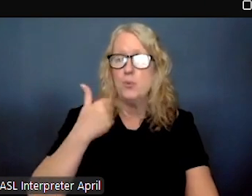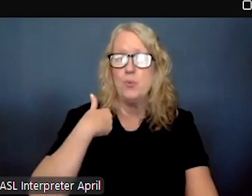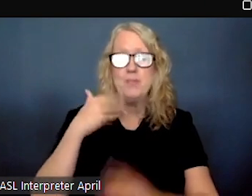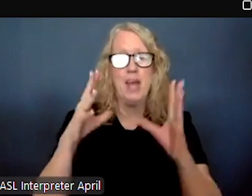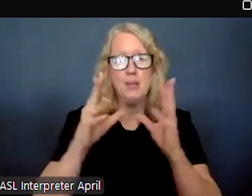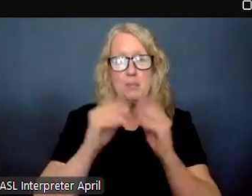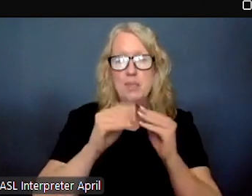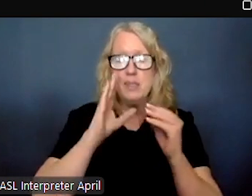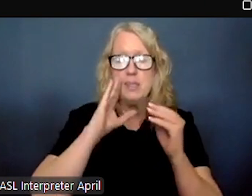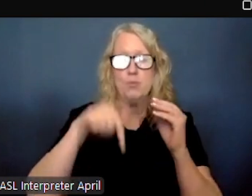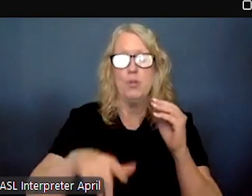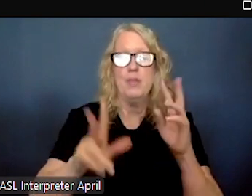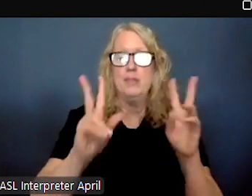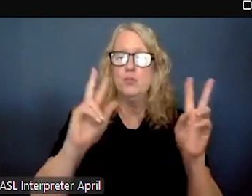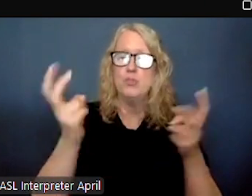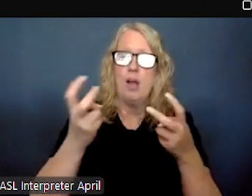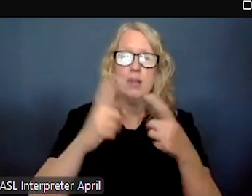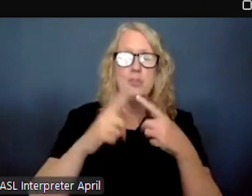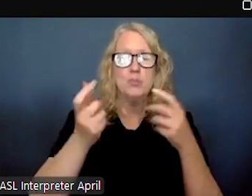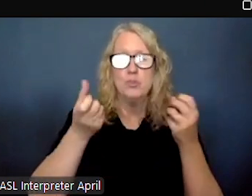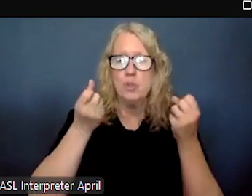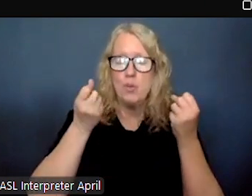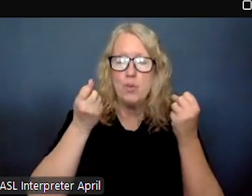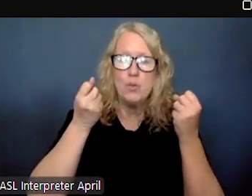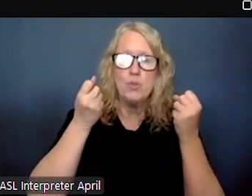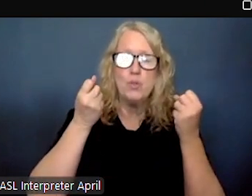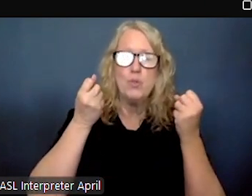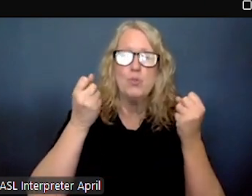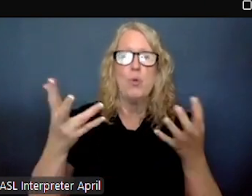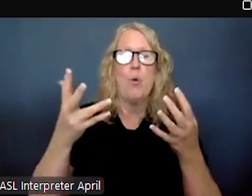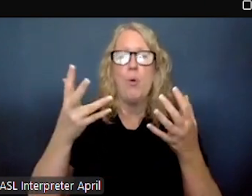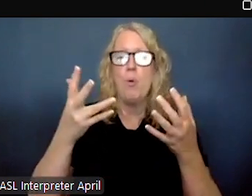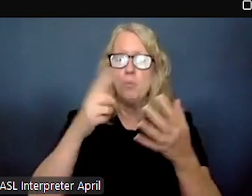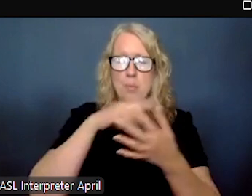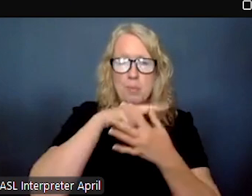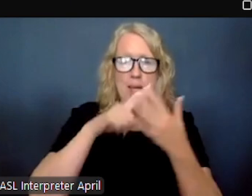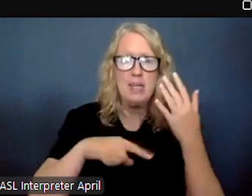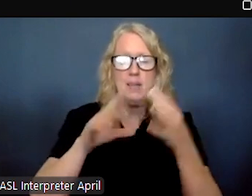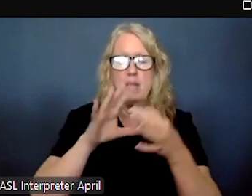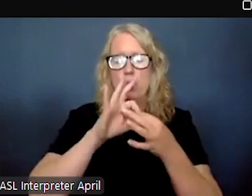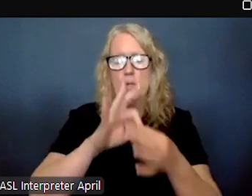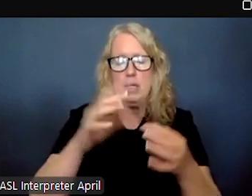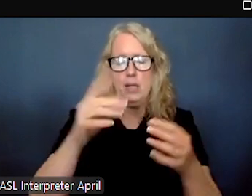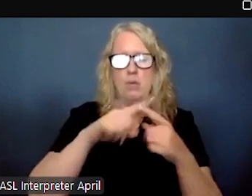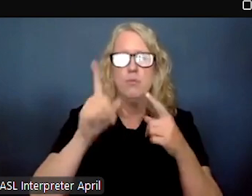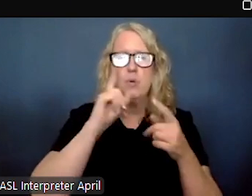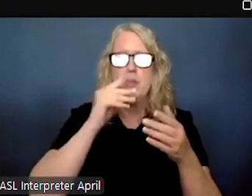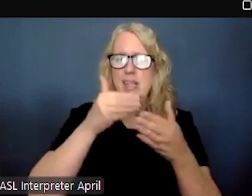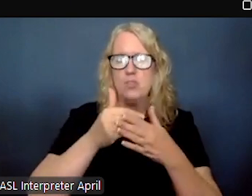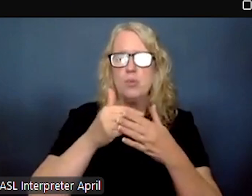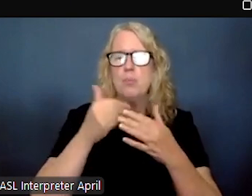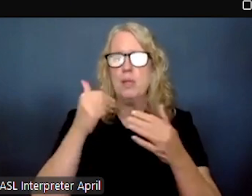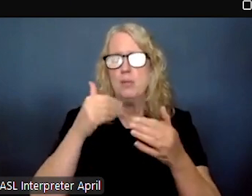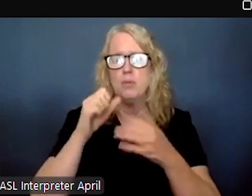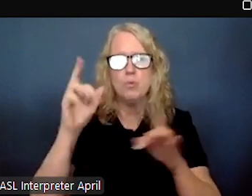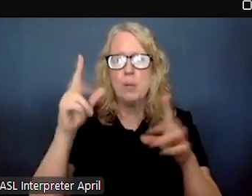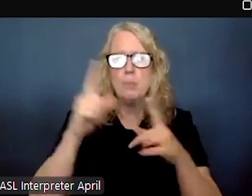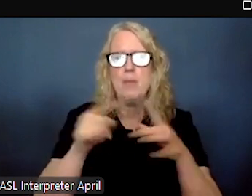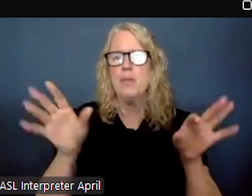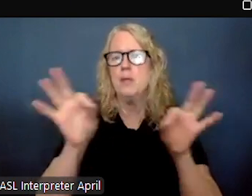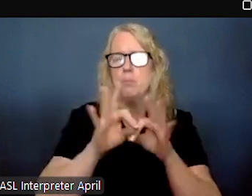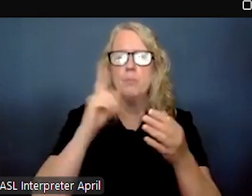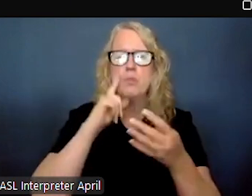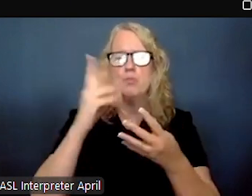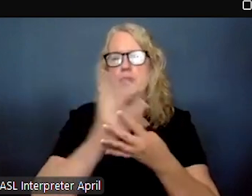meetings around this topics, and there are so many corollaries regarding suicide and intimate partner violence, including the importance of